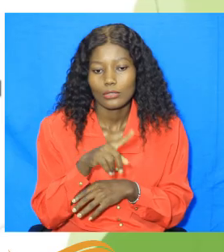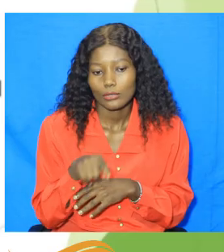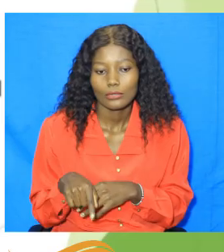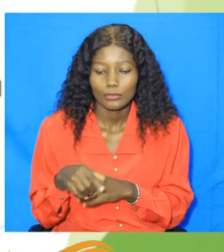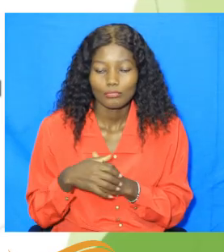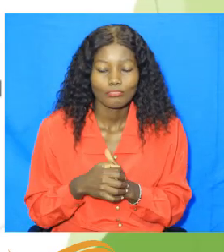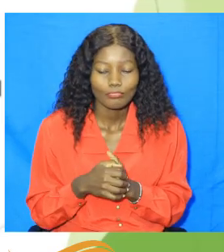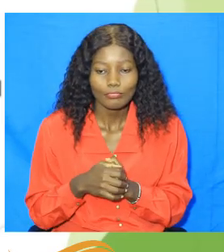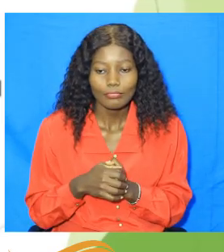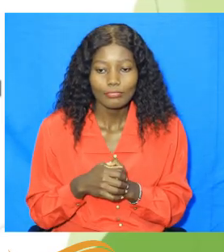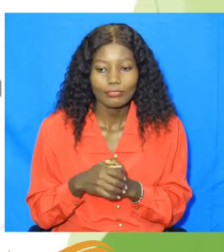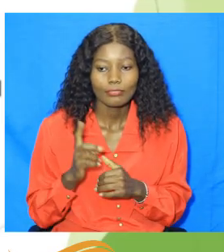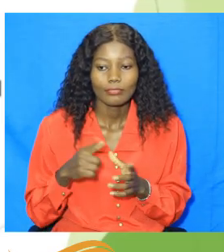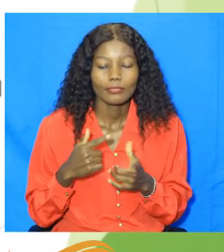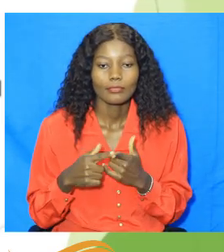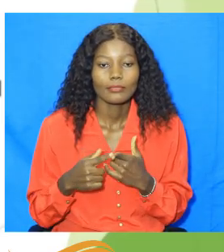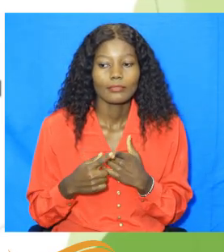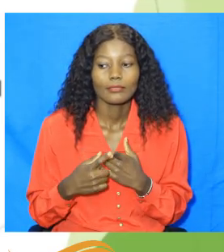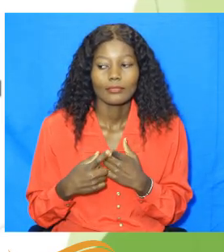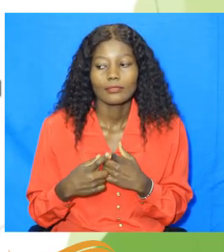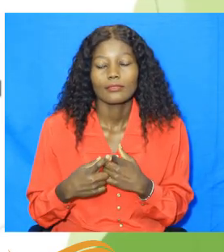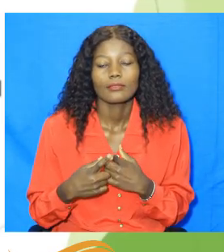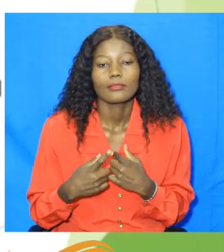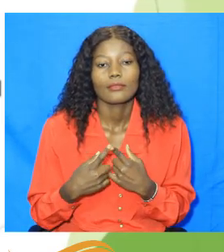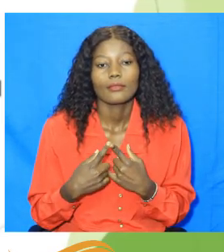disqualification. Then failing,